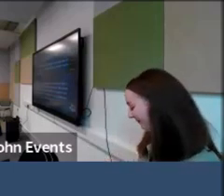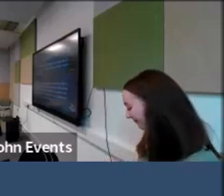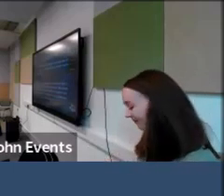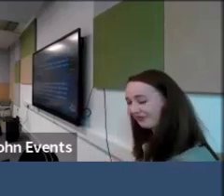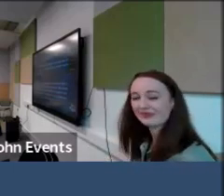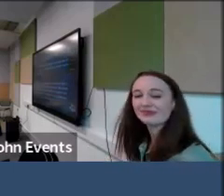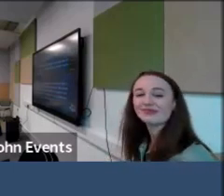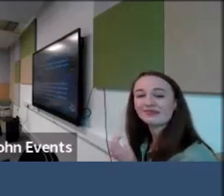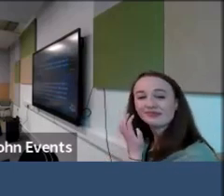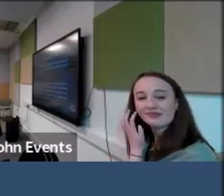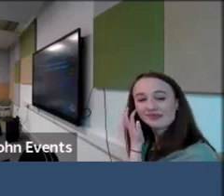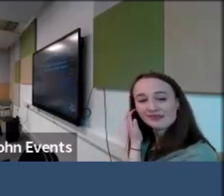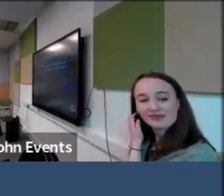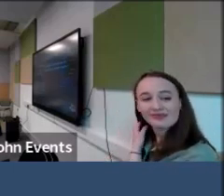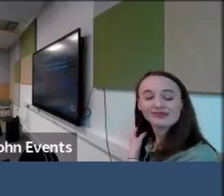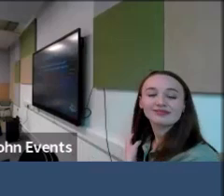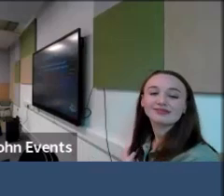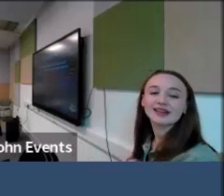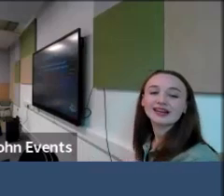want.